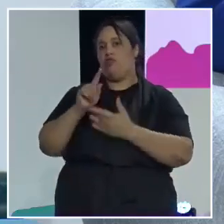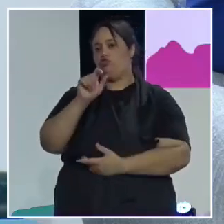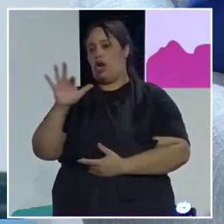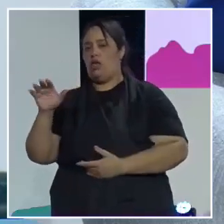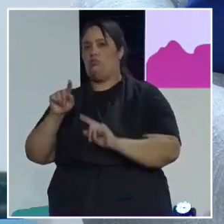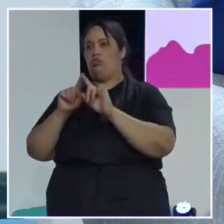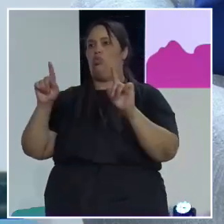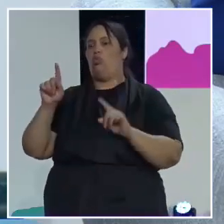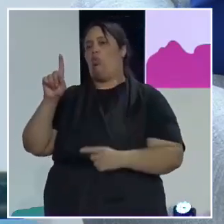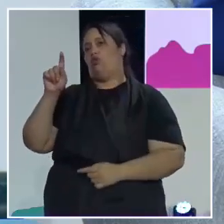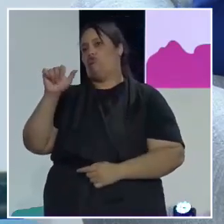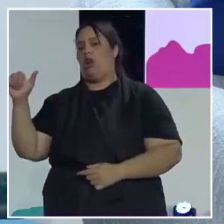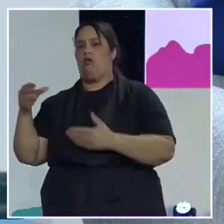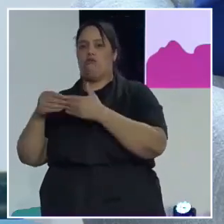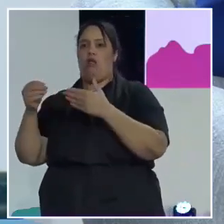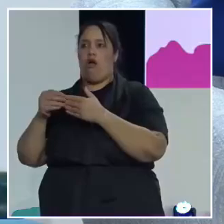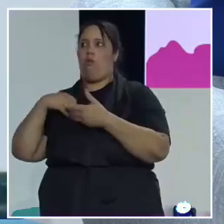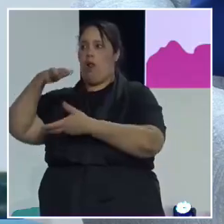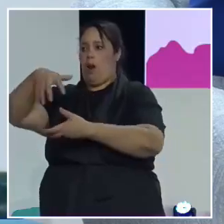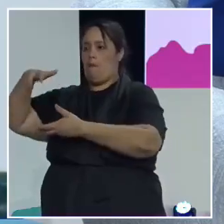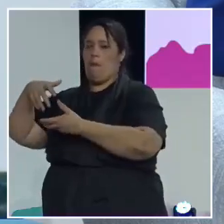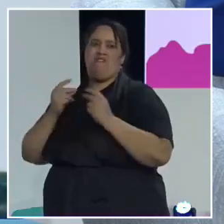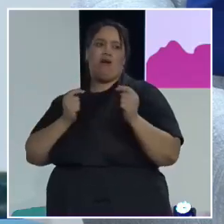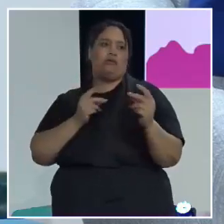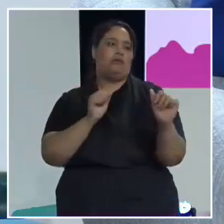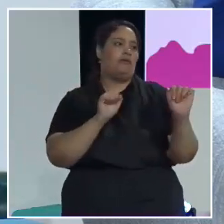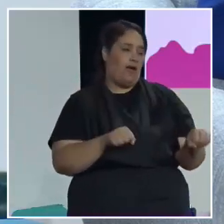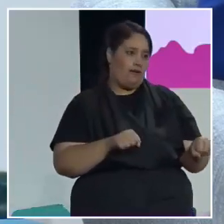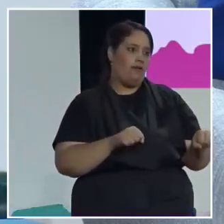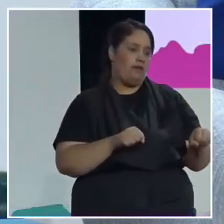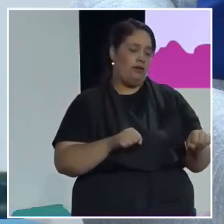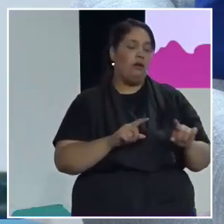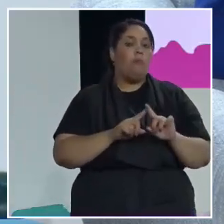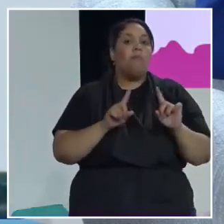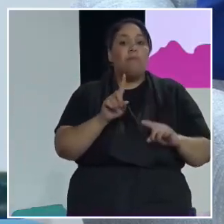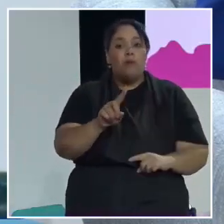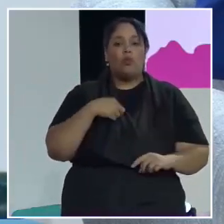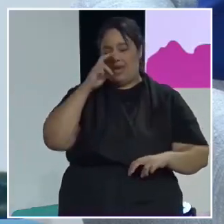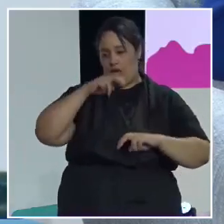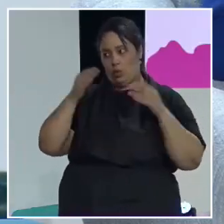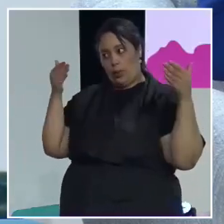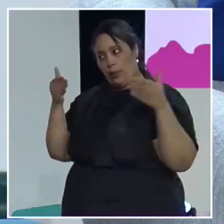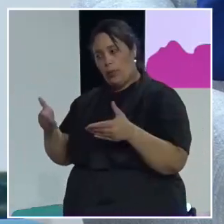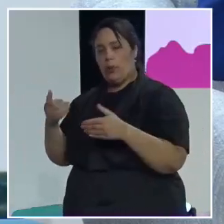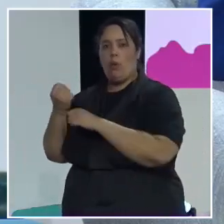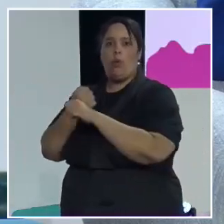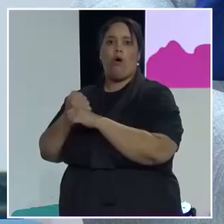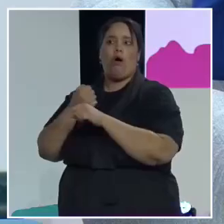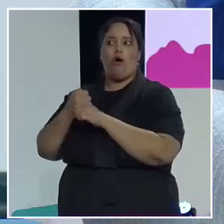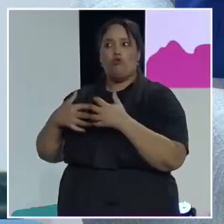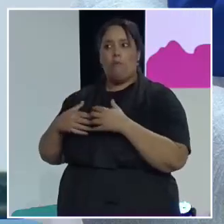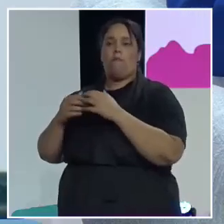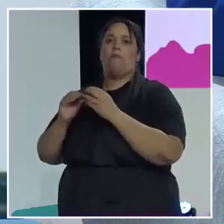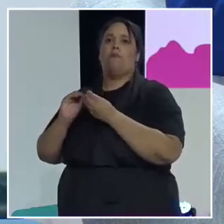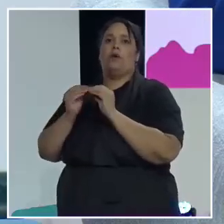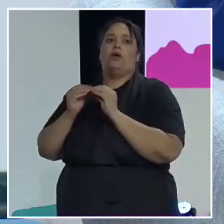pretty quickly. I think we should spend a lot more time making that a reality. Why? Because as someone who talks